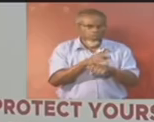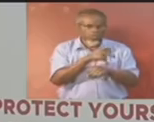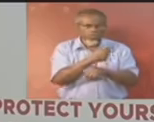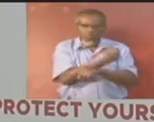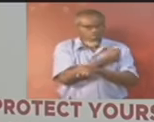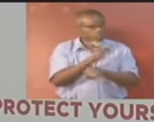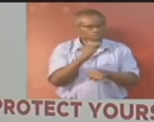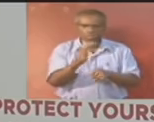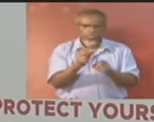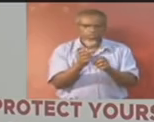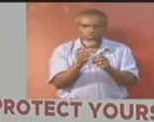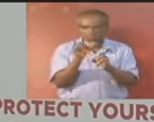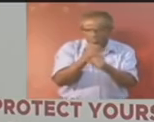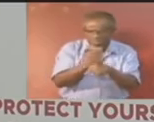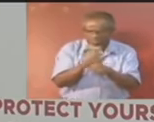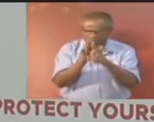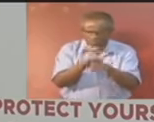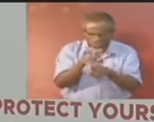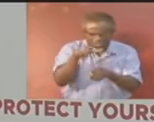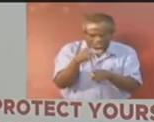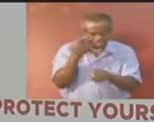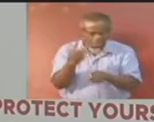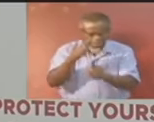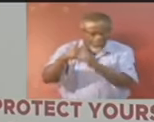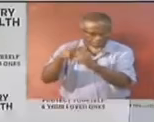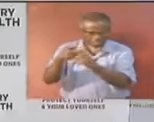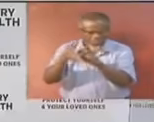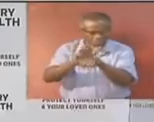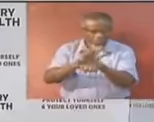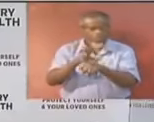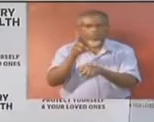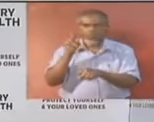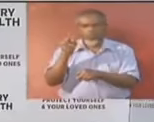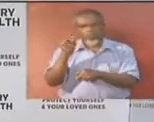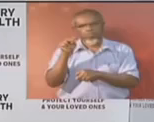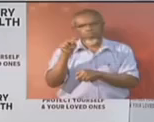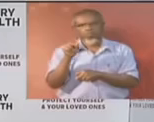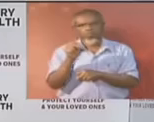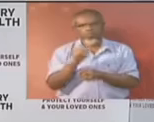So thank you for giving us the opportunity to clarify that.